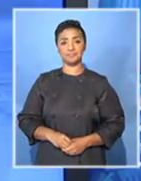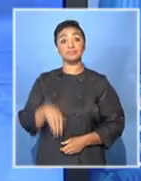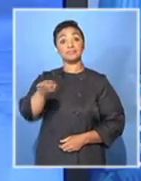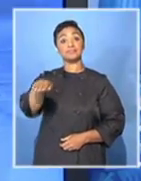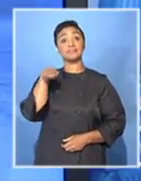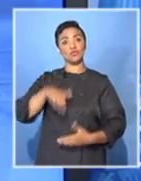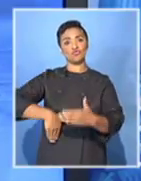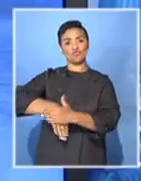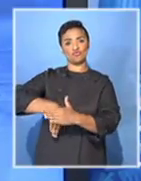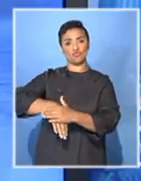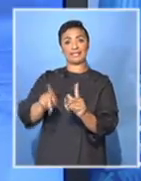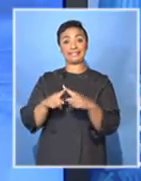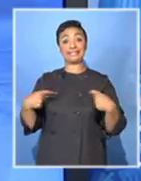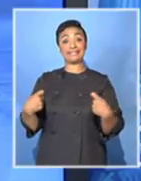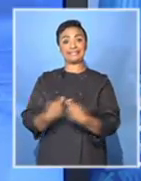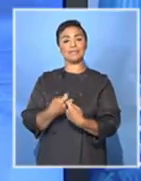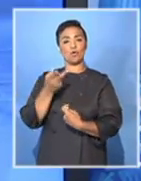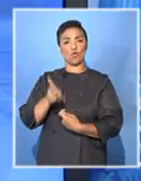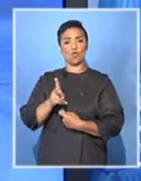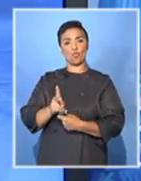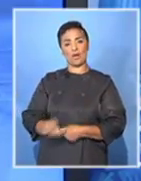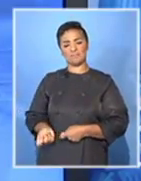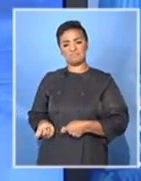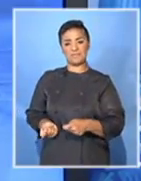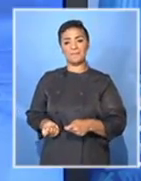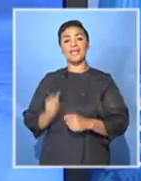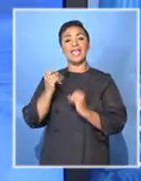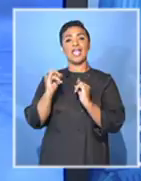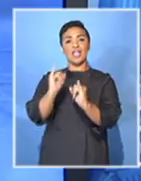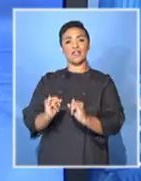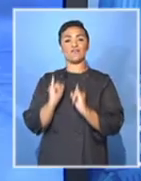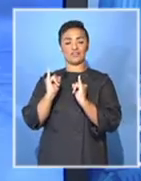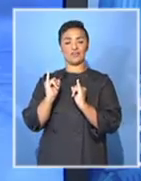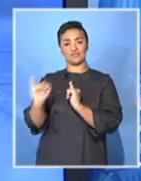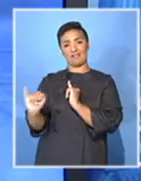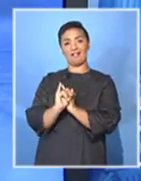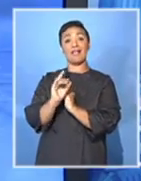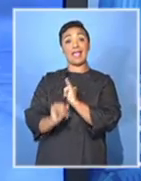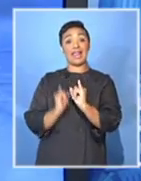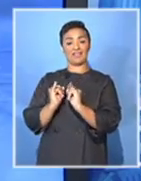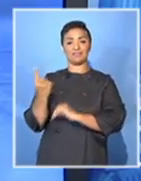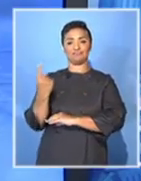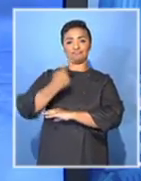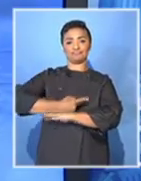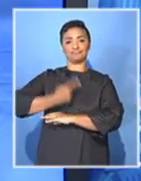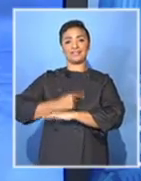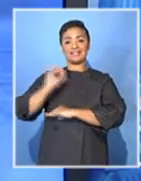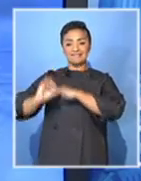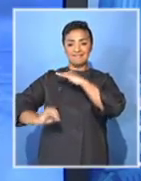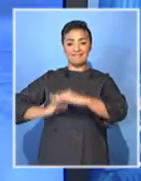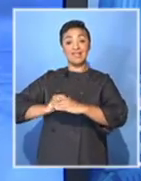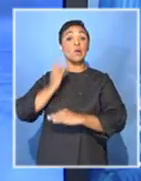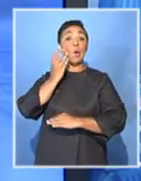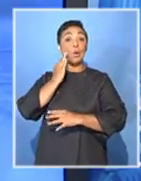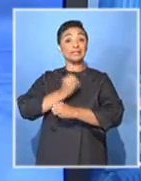Now, the Zimbabwe cricket team will play the SA Invitational 11 in Paarl in a three-day, day-night tour match starting